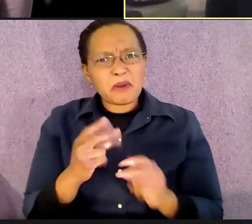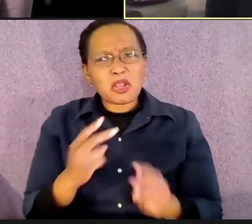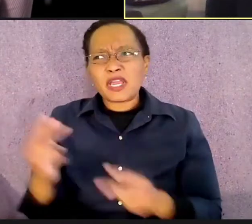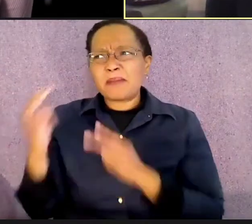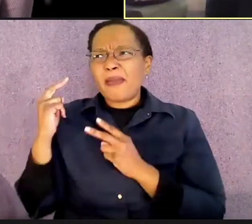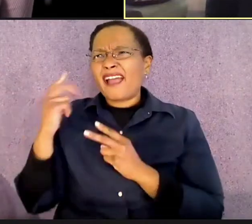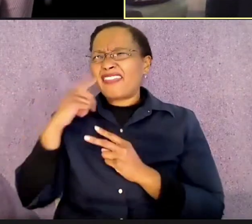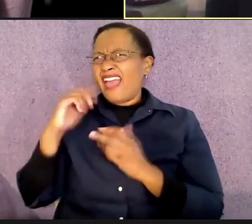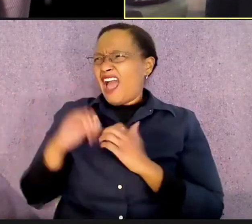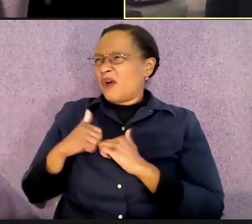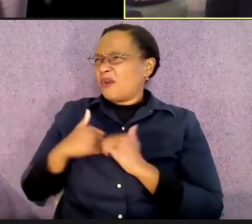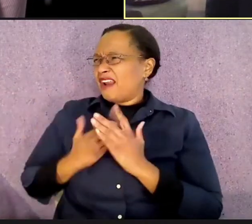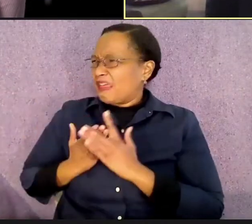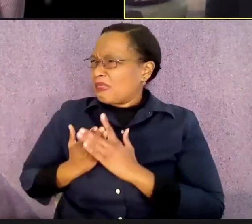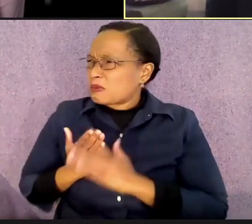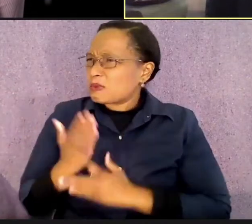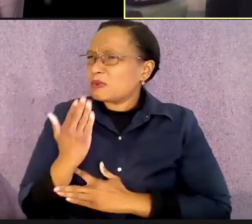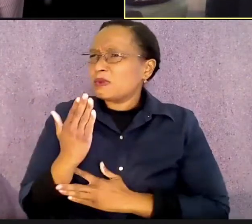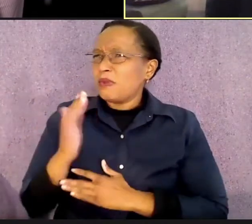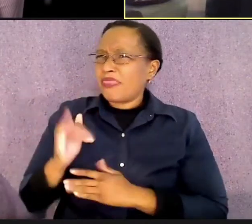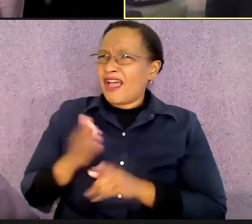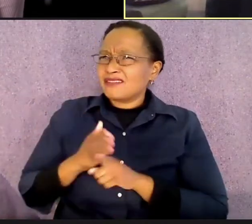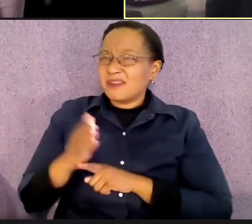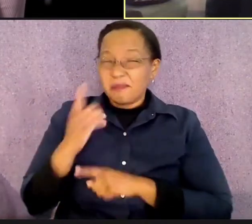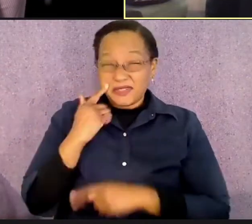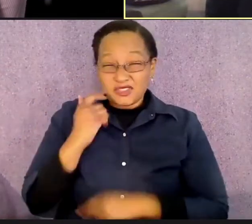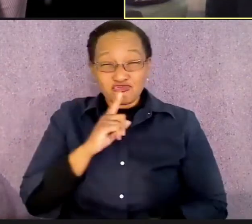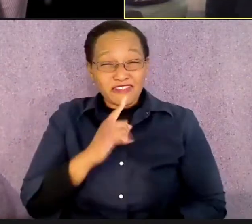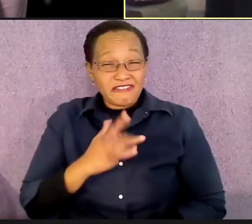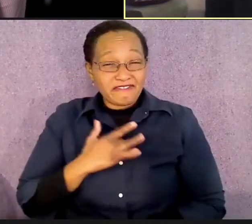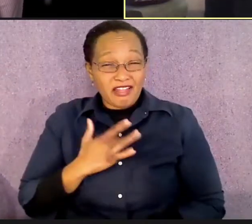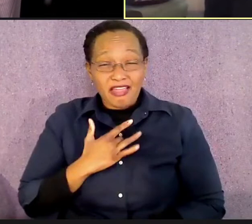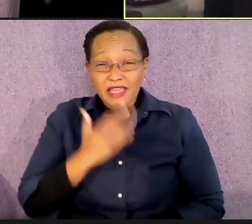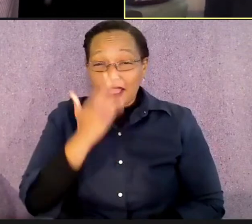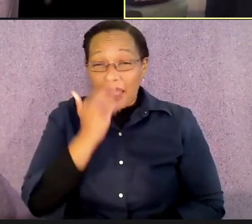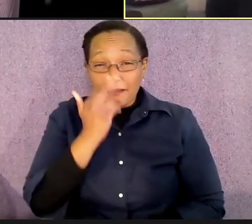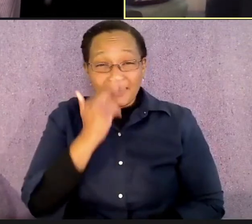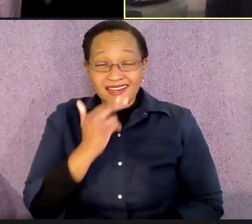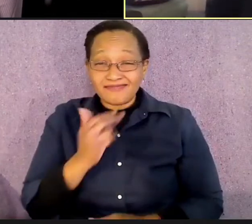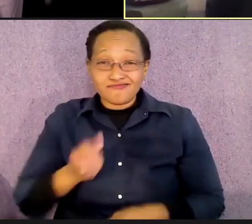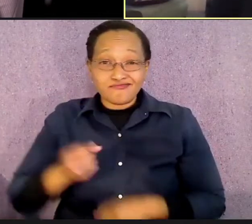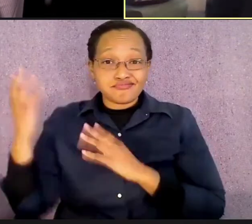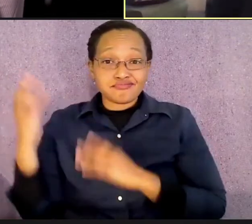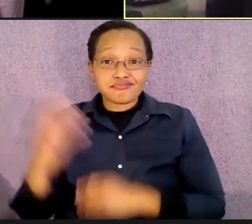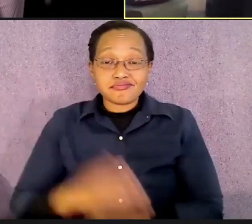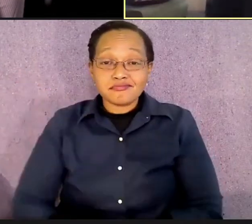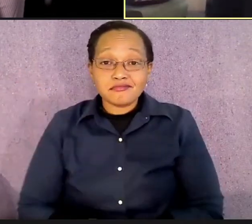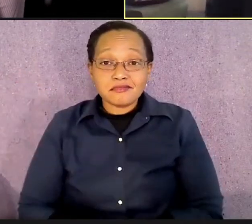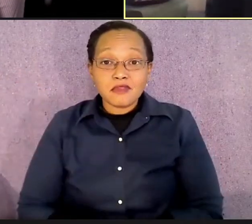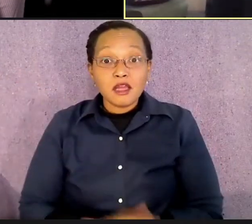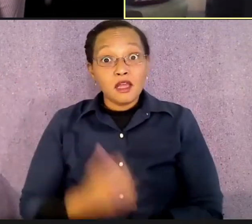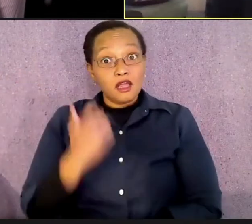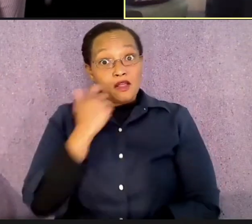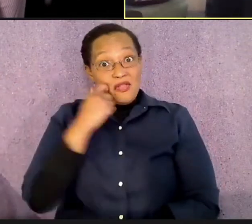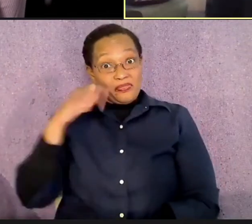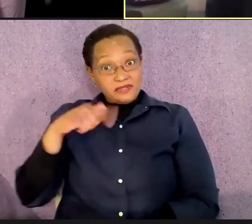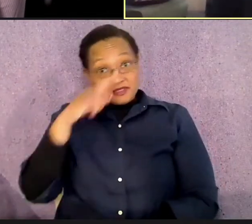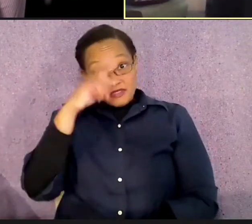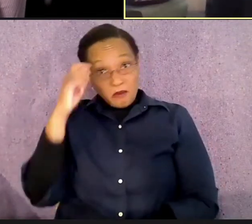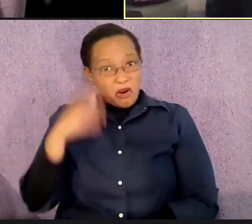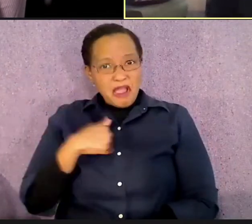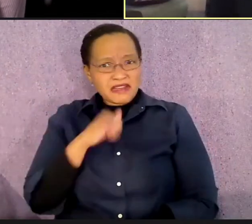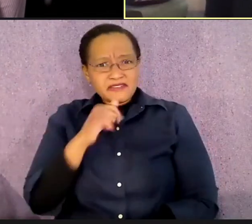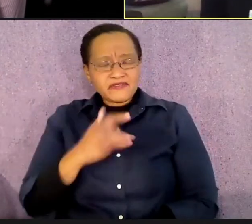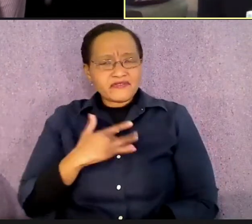it really felt like we were irrelevant. I don't think I would feel that way. I didn't feel that way this summer after George Floyd was killed. I didn't feel